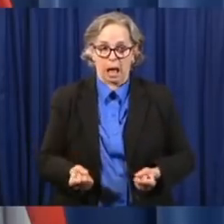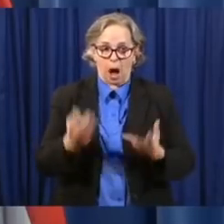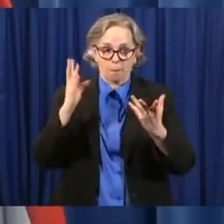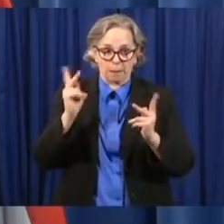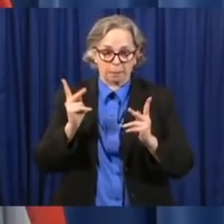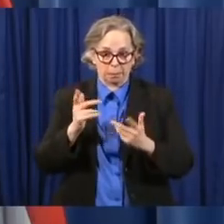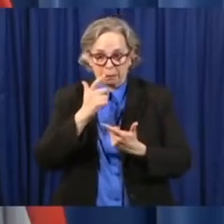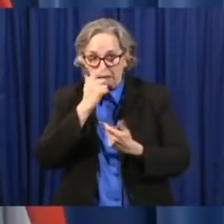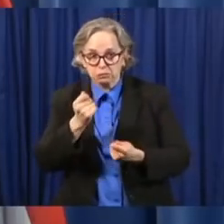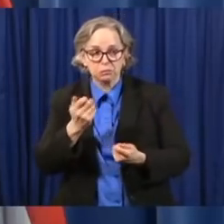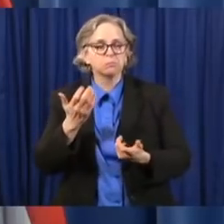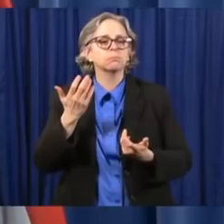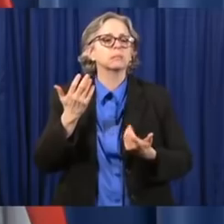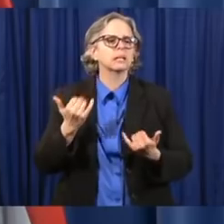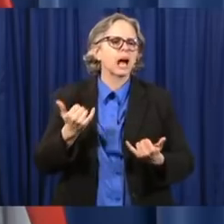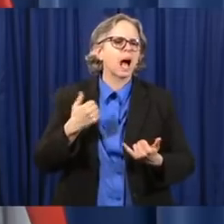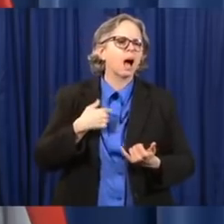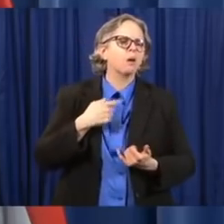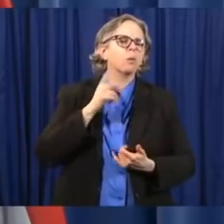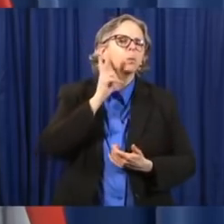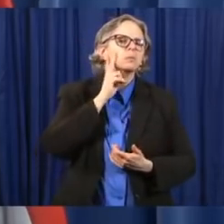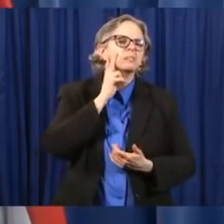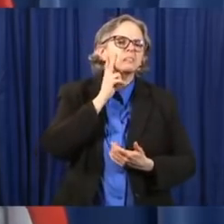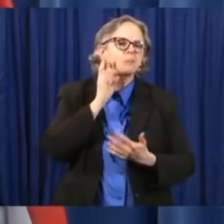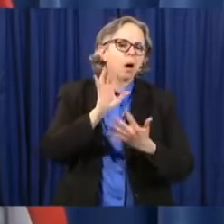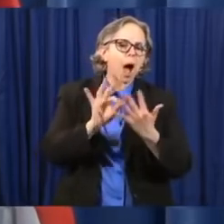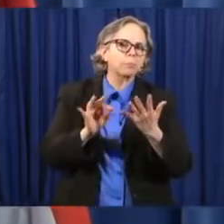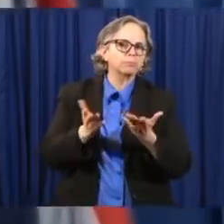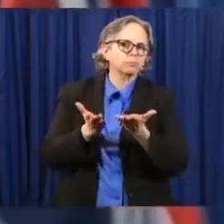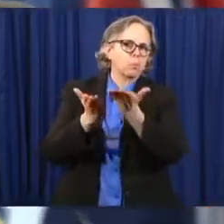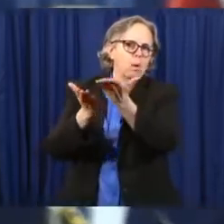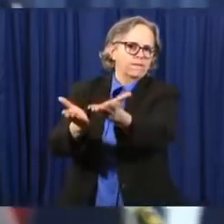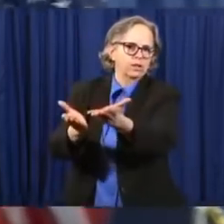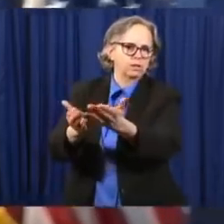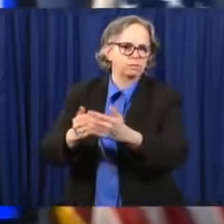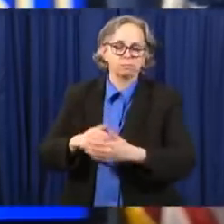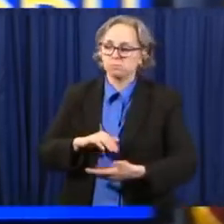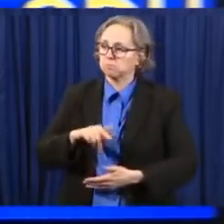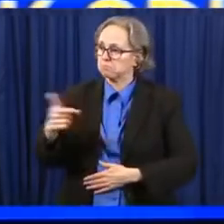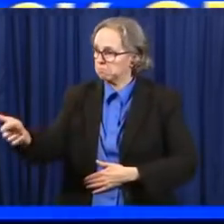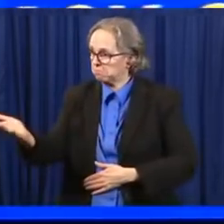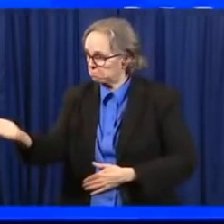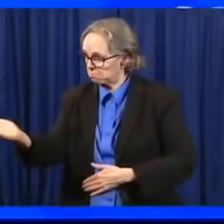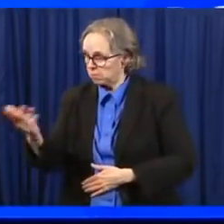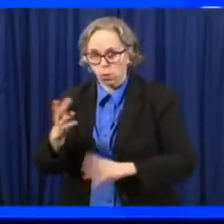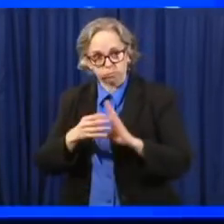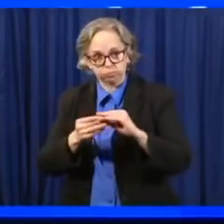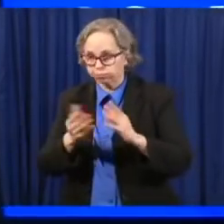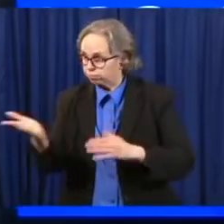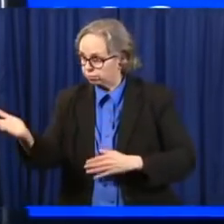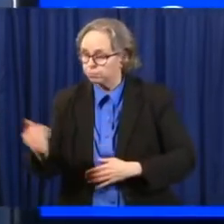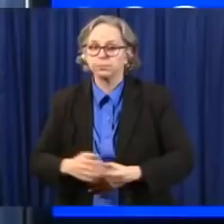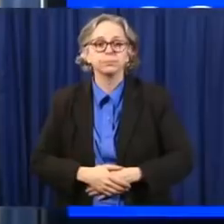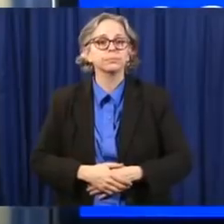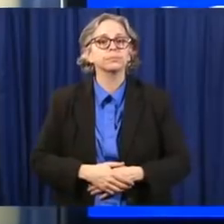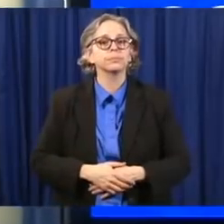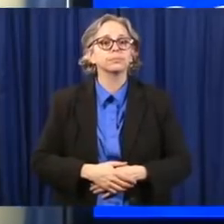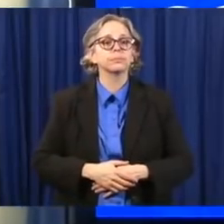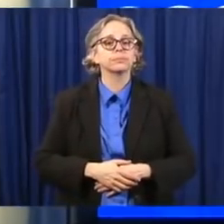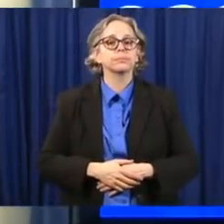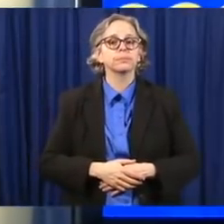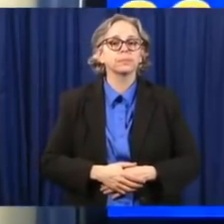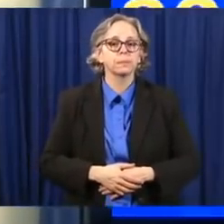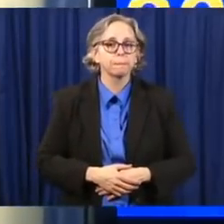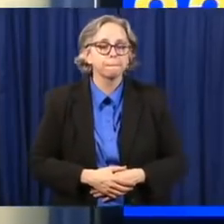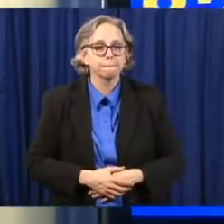now making available. So Dr. Acton, you can respond to the rest. Yeah, I think the data